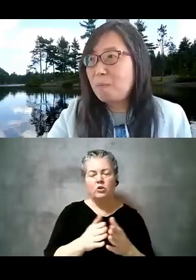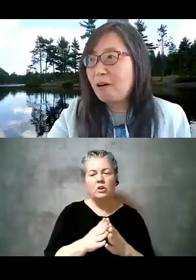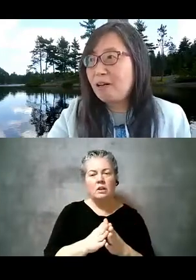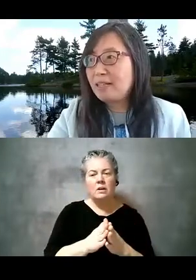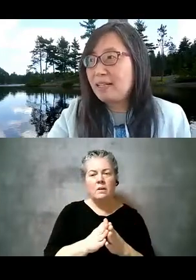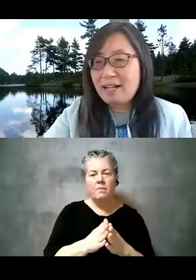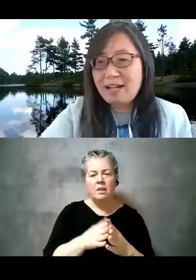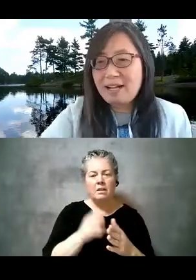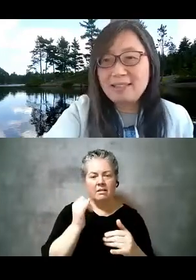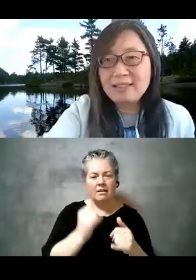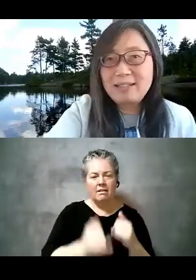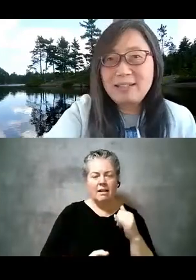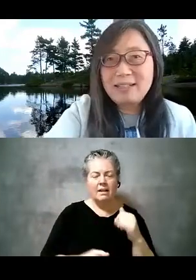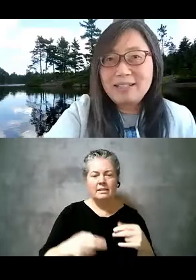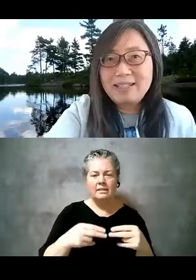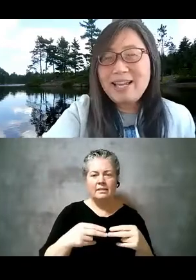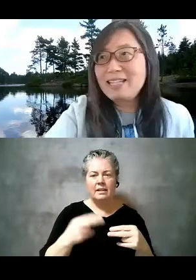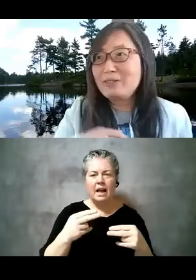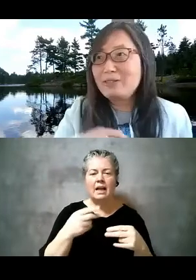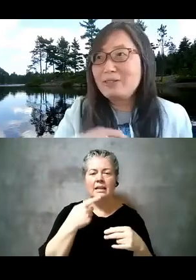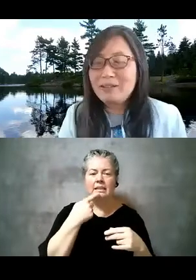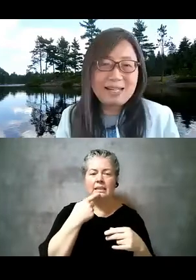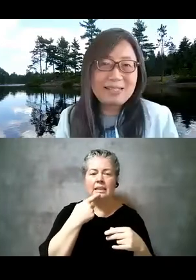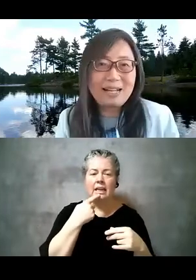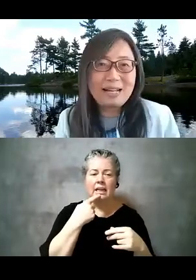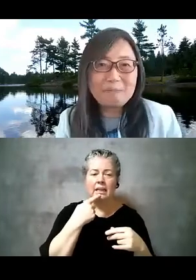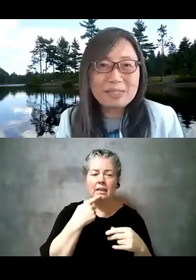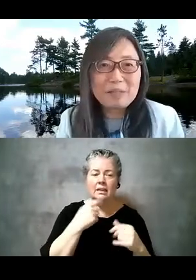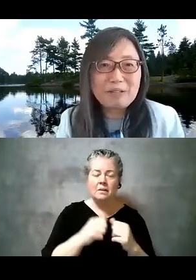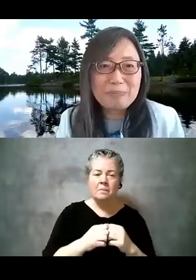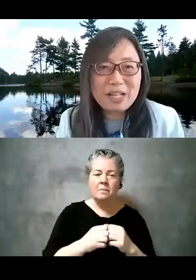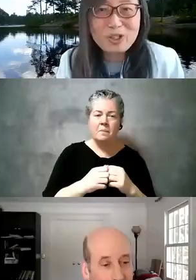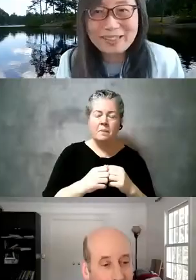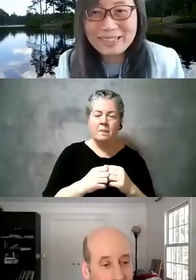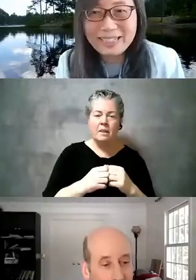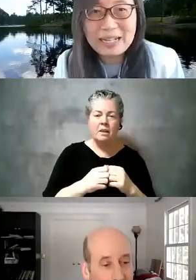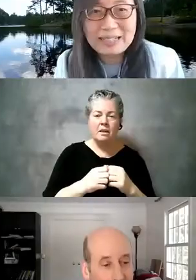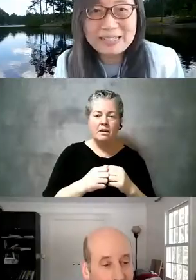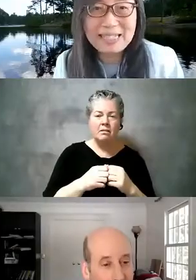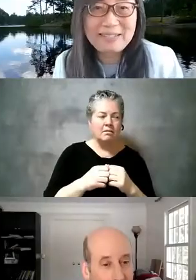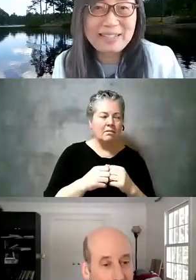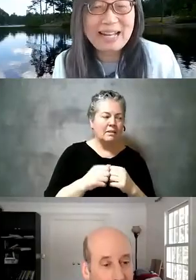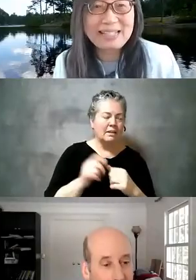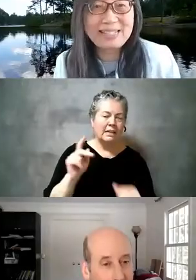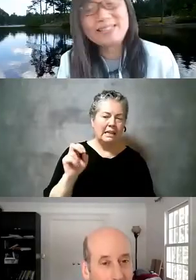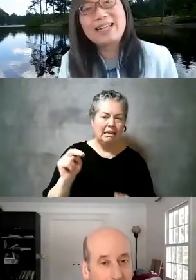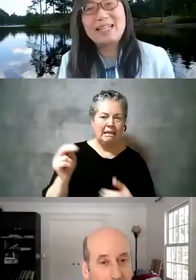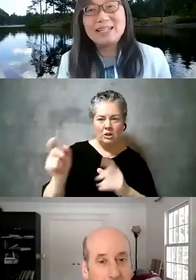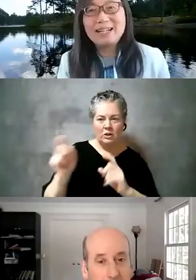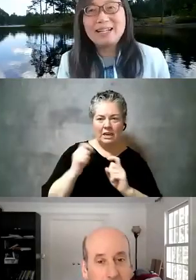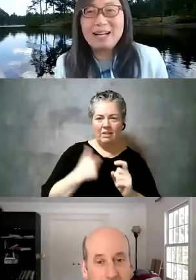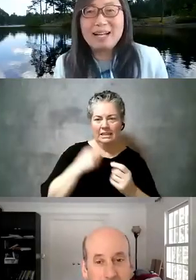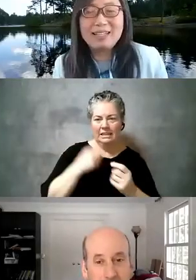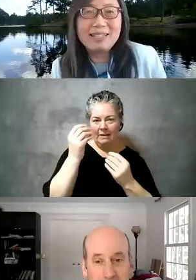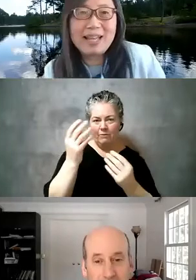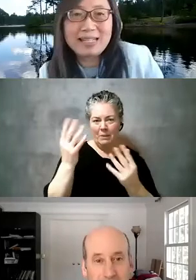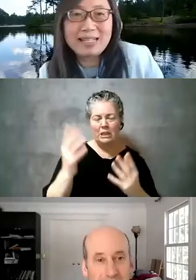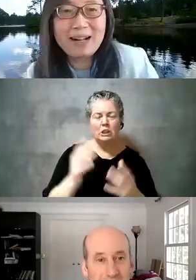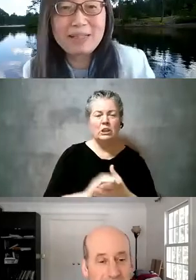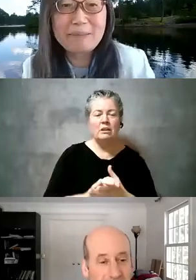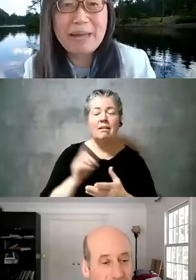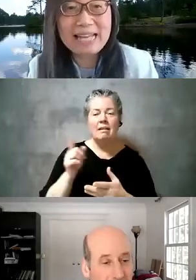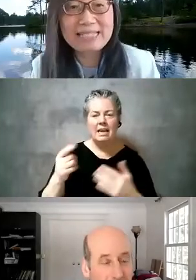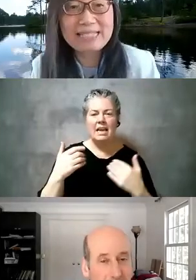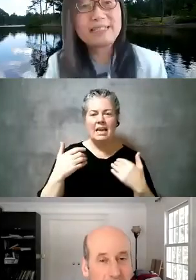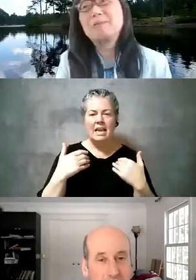this part and ask Ken to tell us some information about the sensitivity analysis that he has